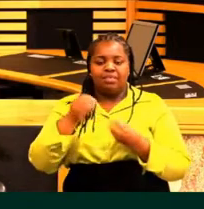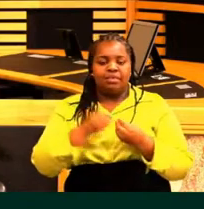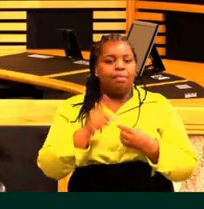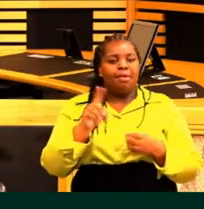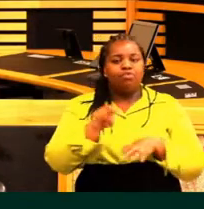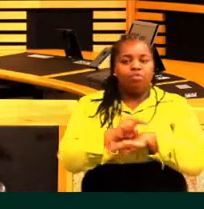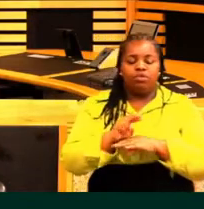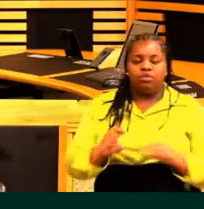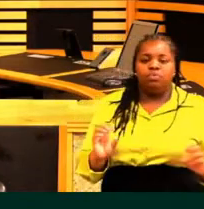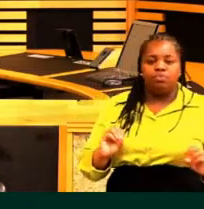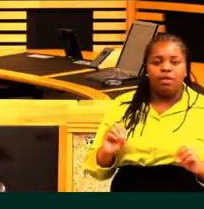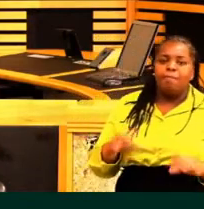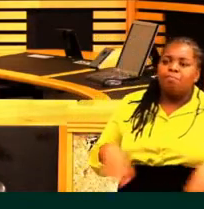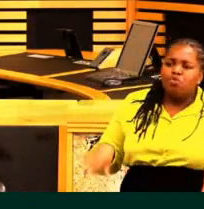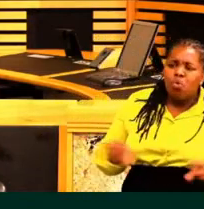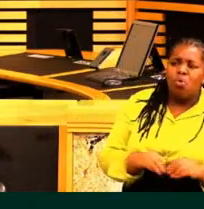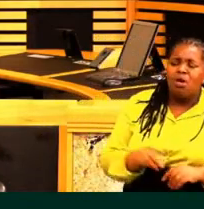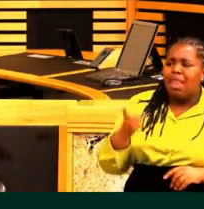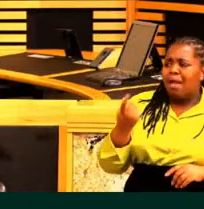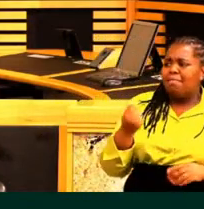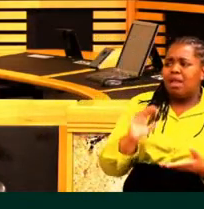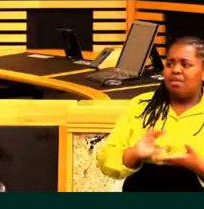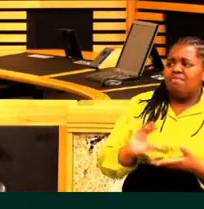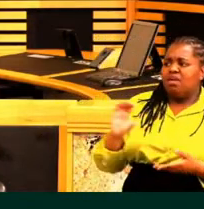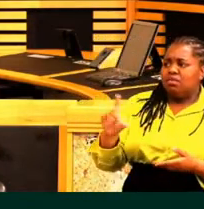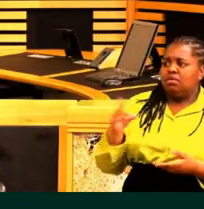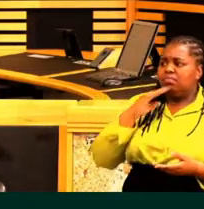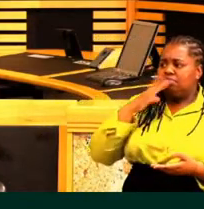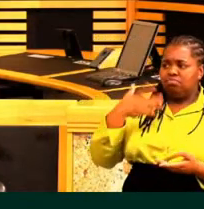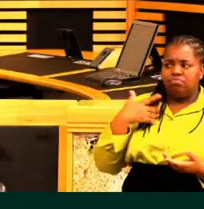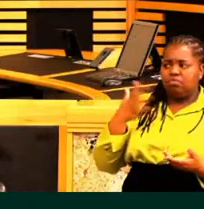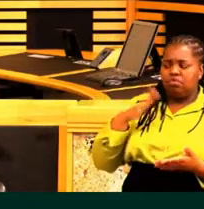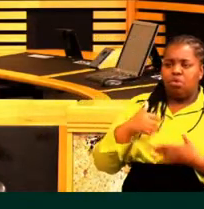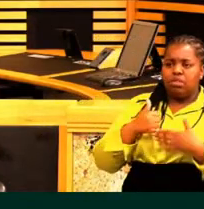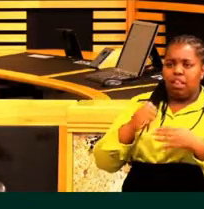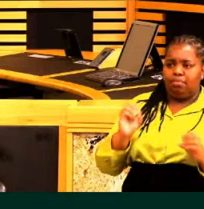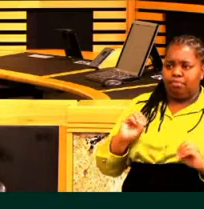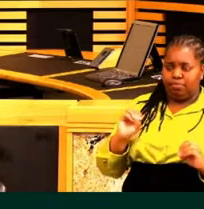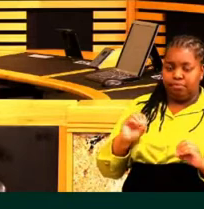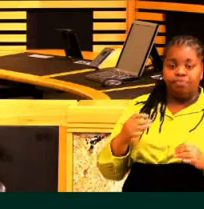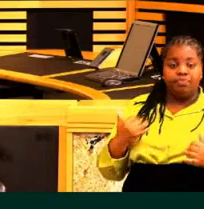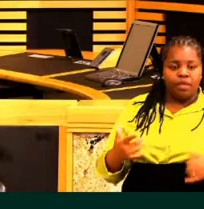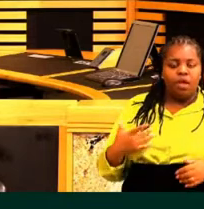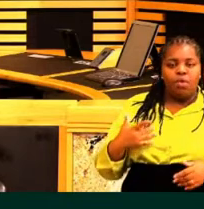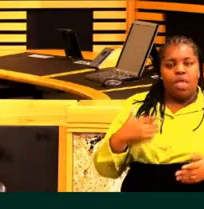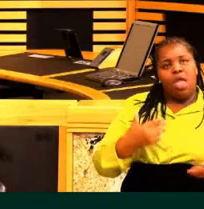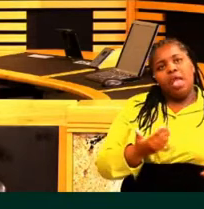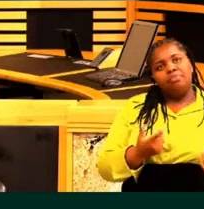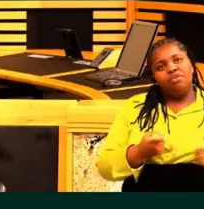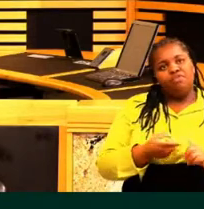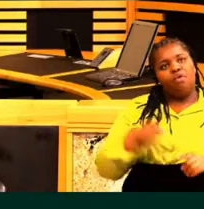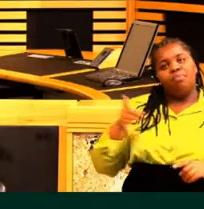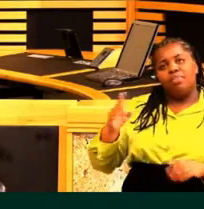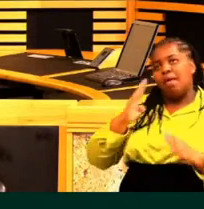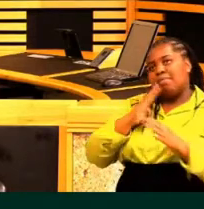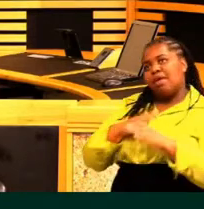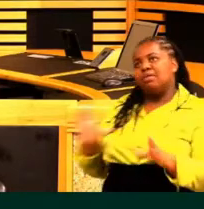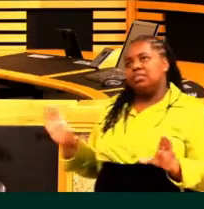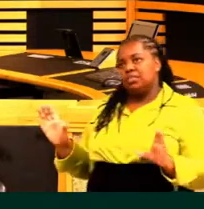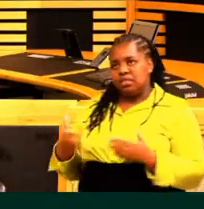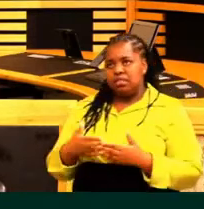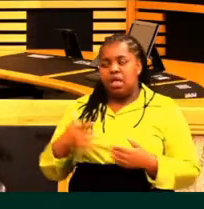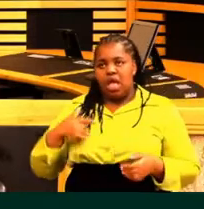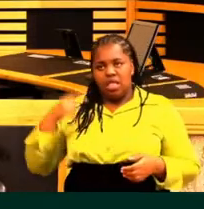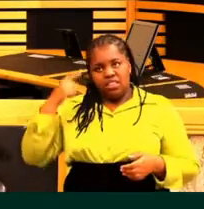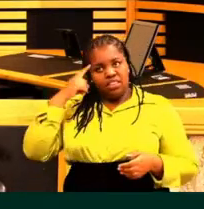to monitor will become fruitless expenditure so with the expertise from the private sector I think I